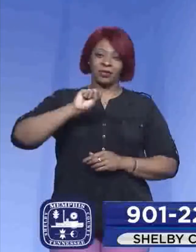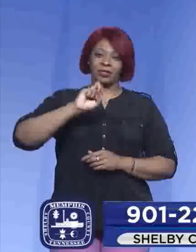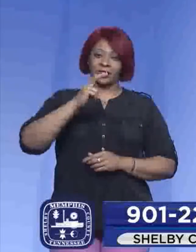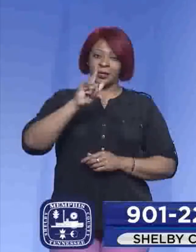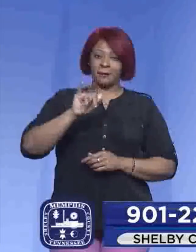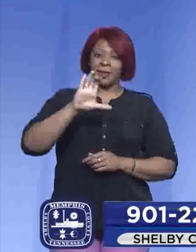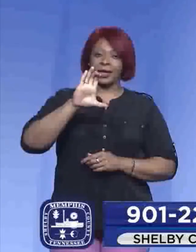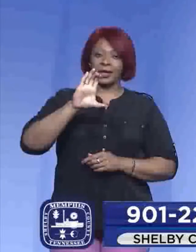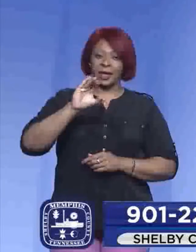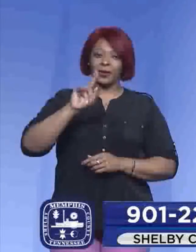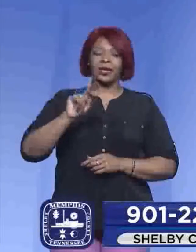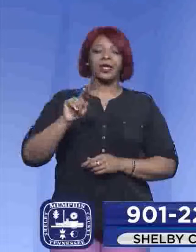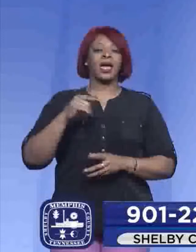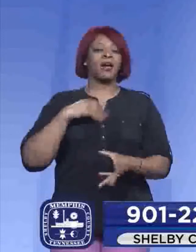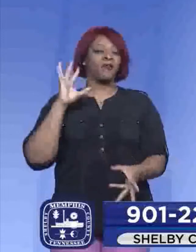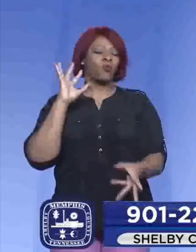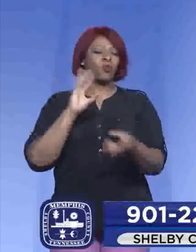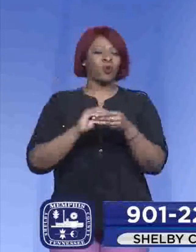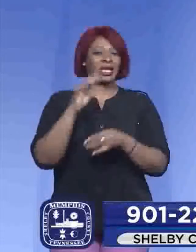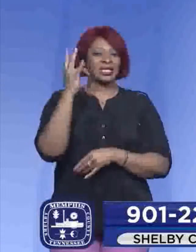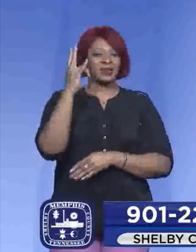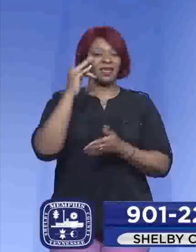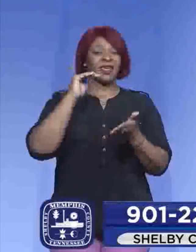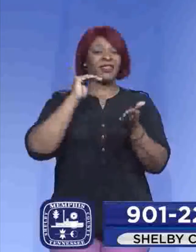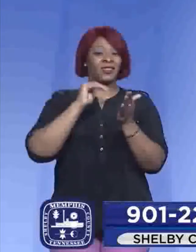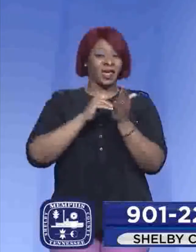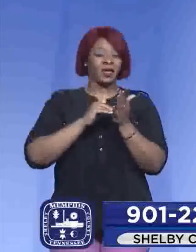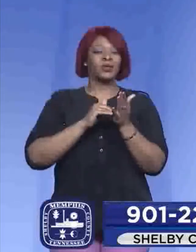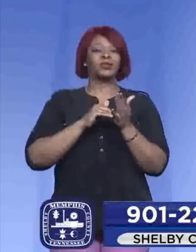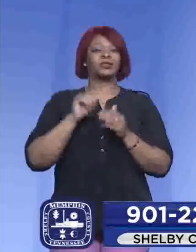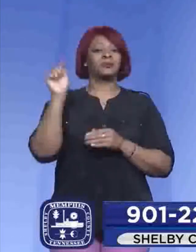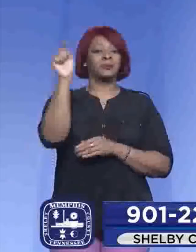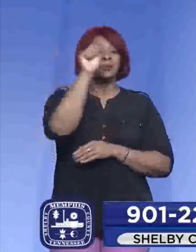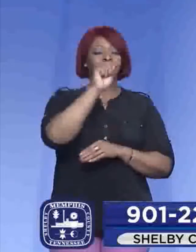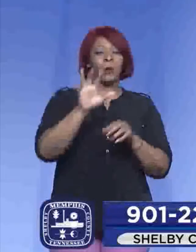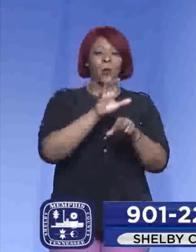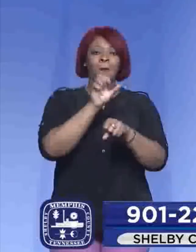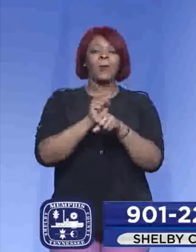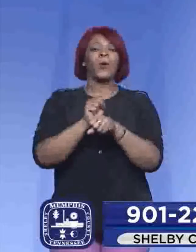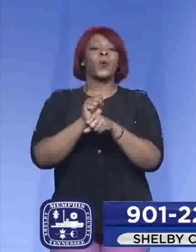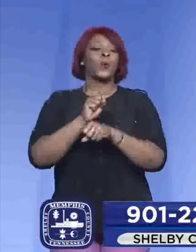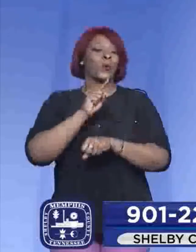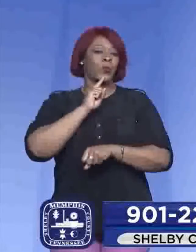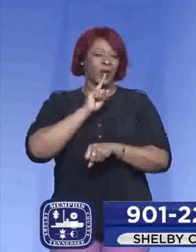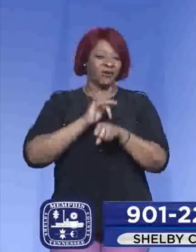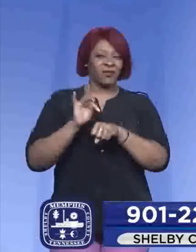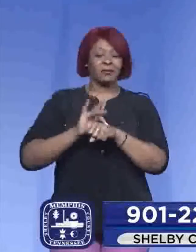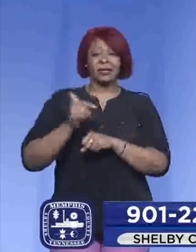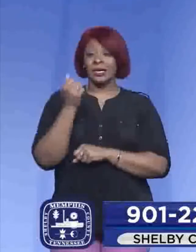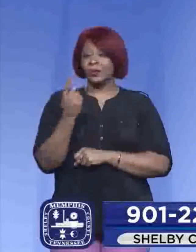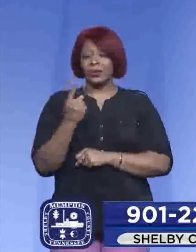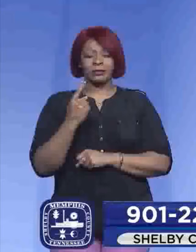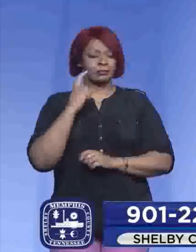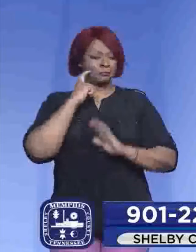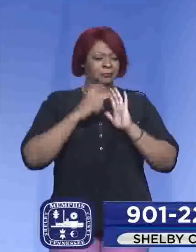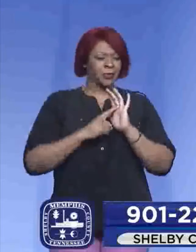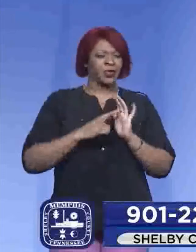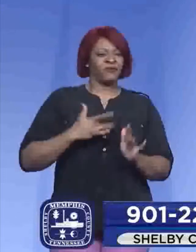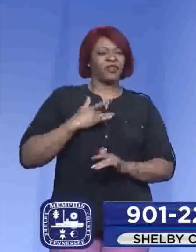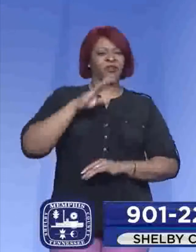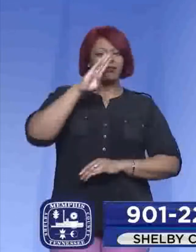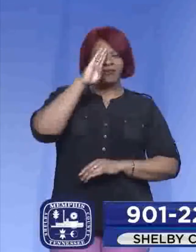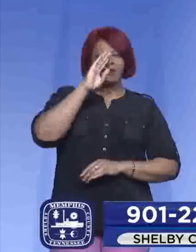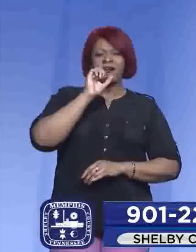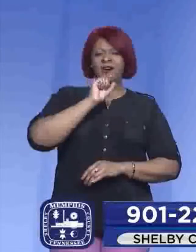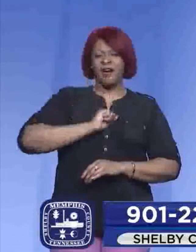have almost 17,000 community test site appointments available this week. So if anyone is experiencing symptoms, signs